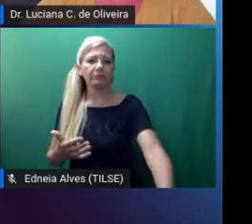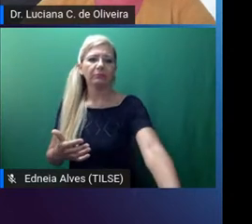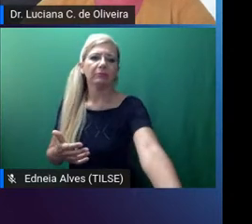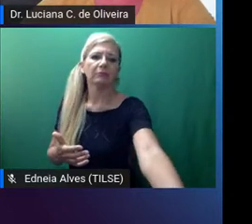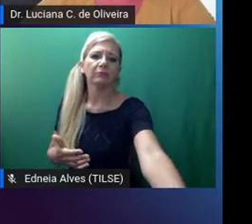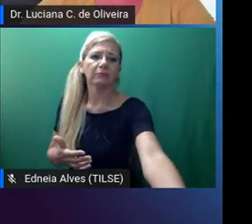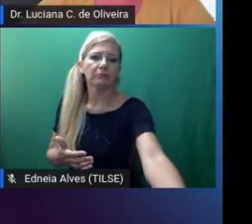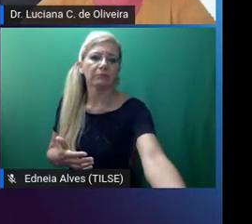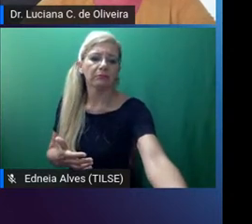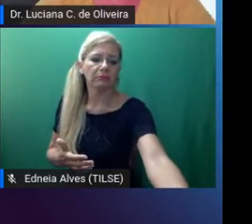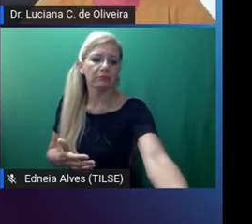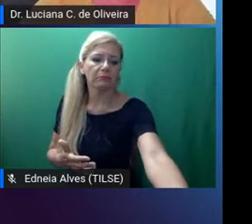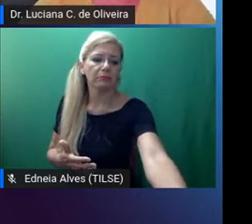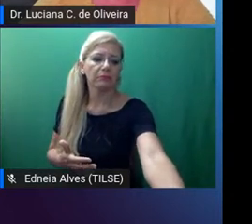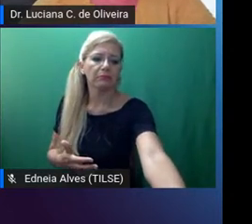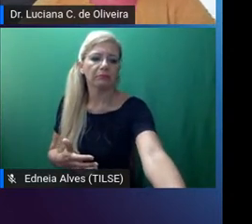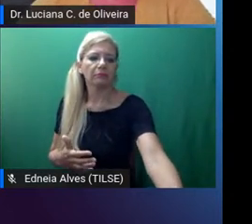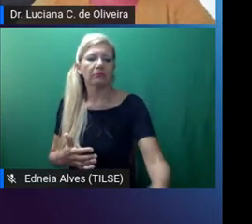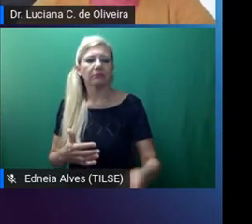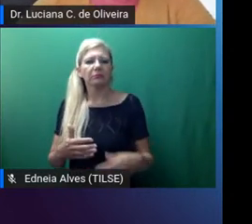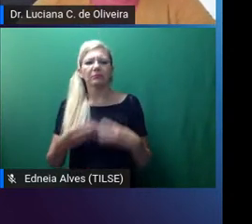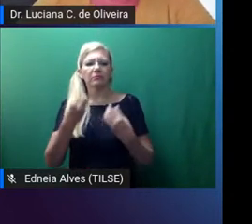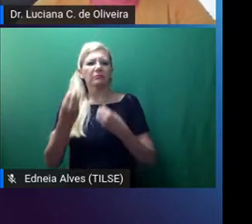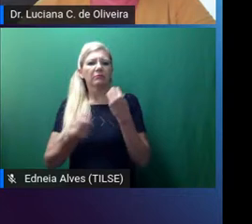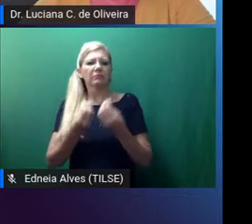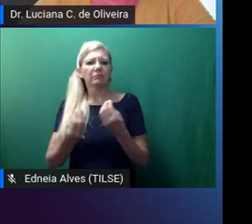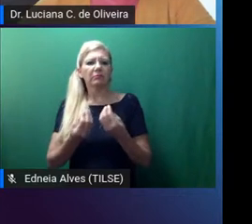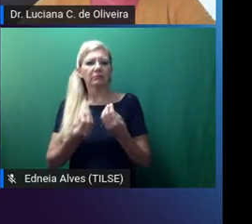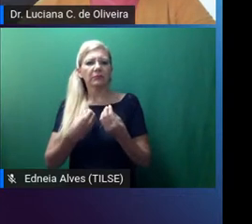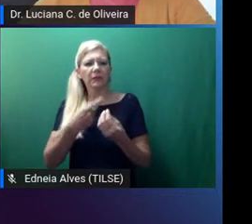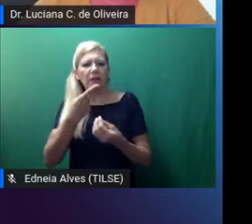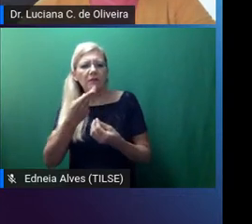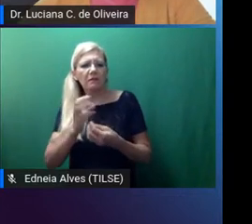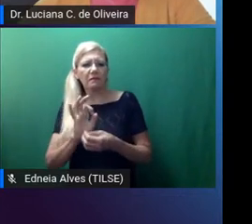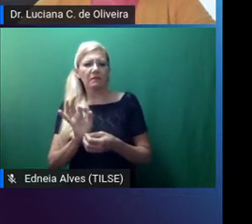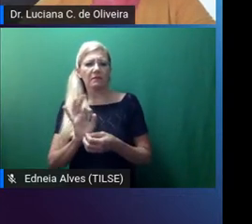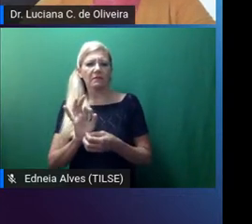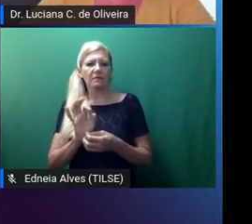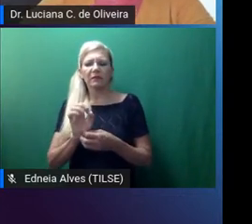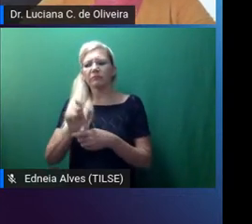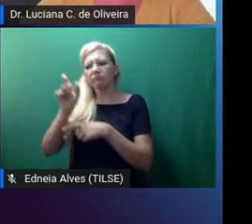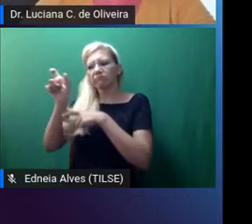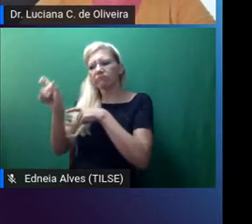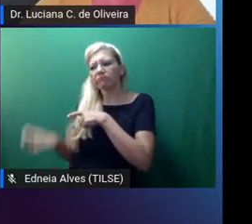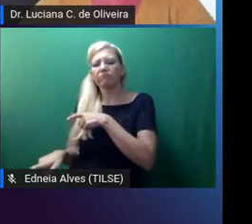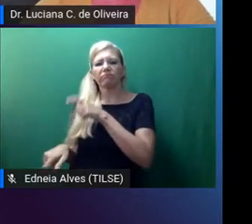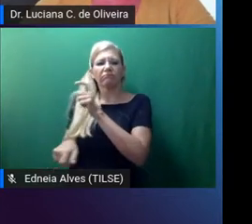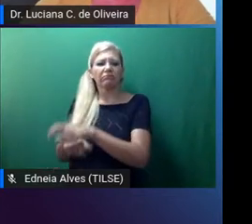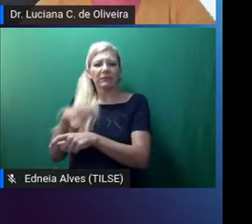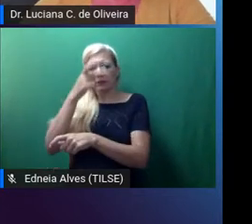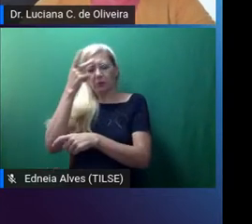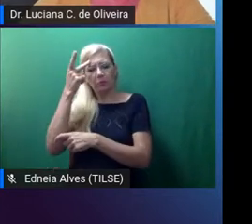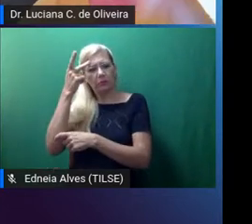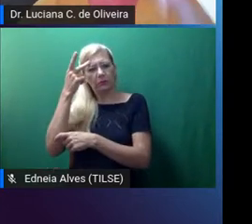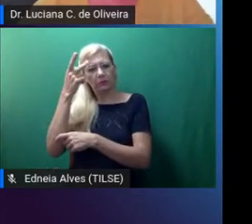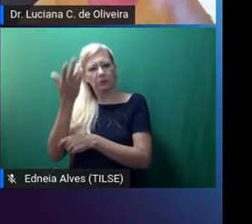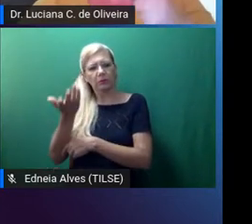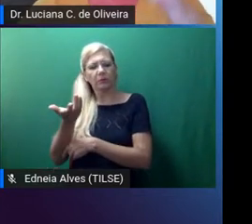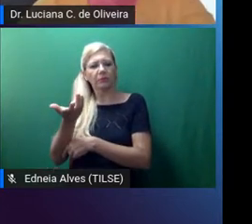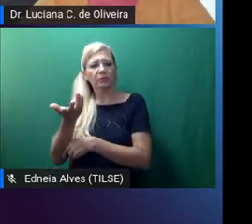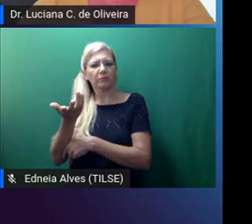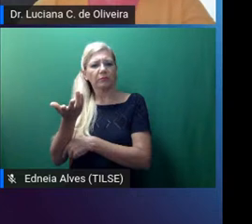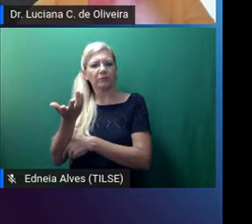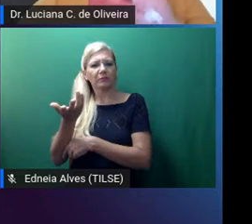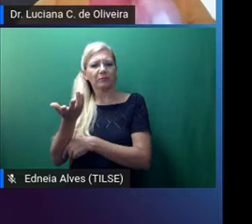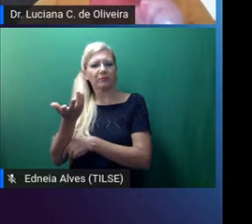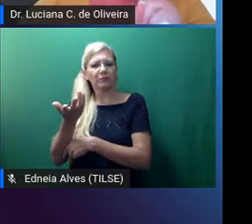I decided not to say anything to this person, right? Not to create conflict. But to